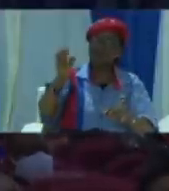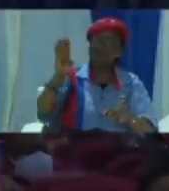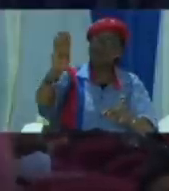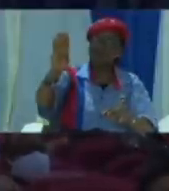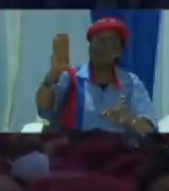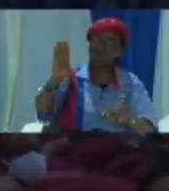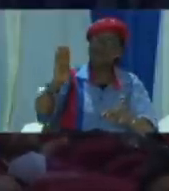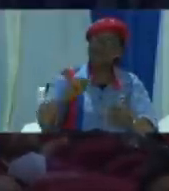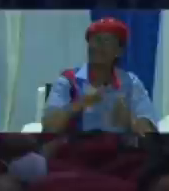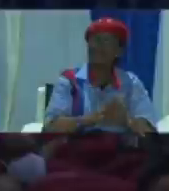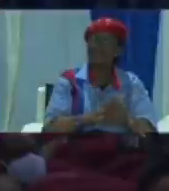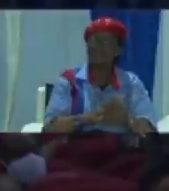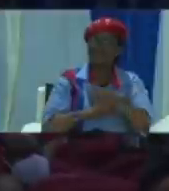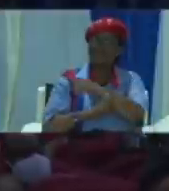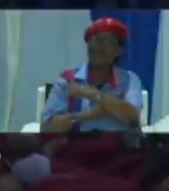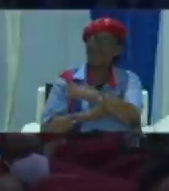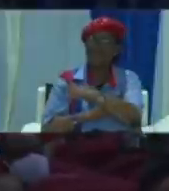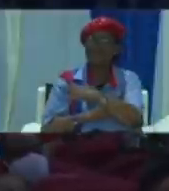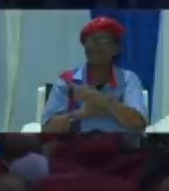that I sang about